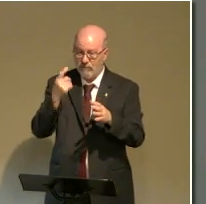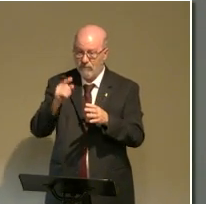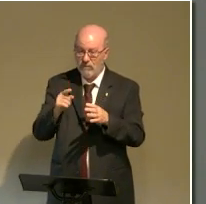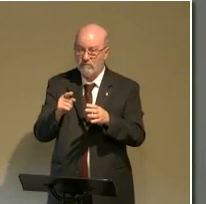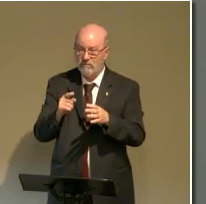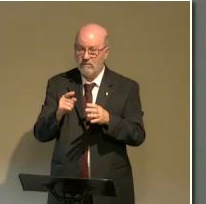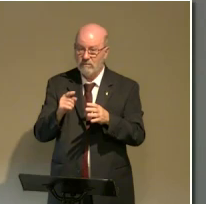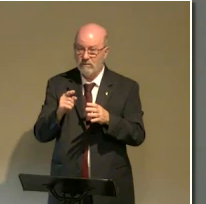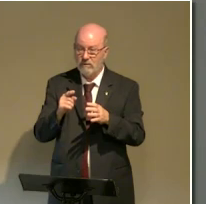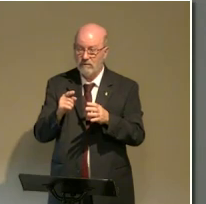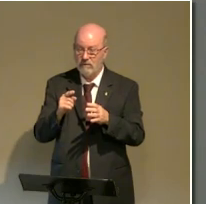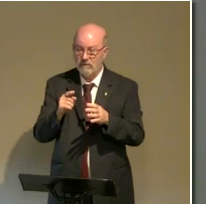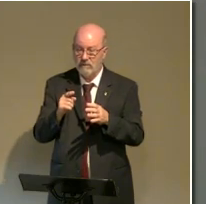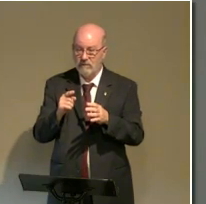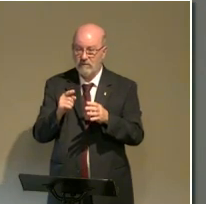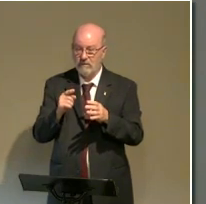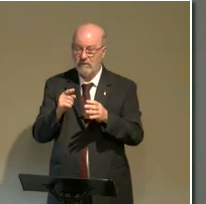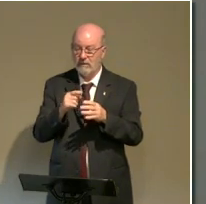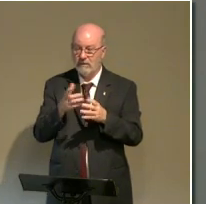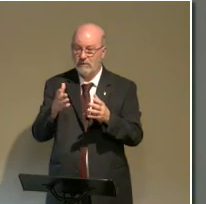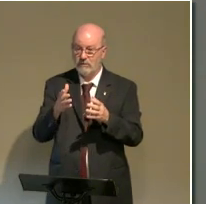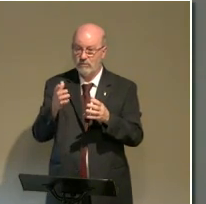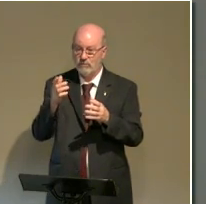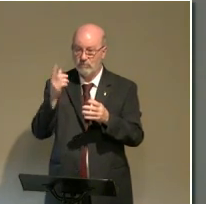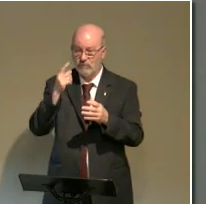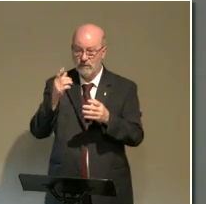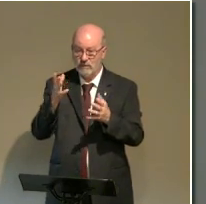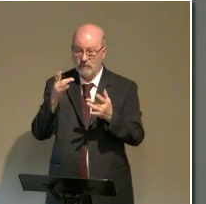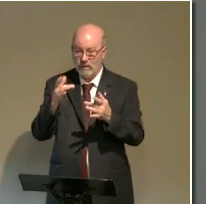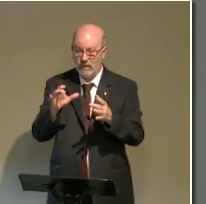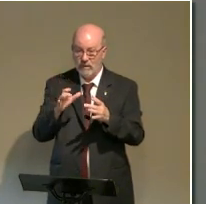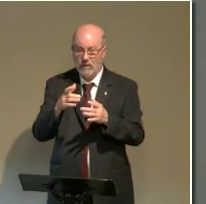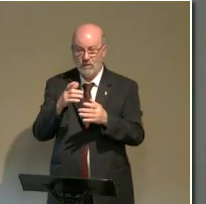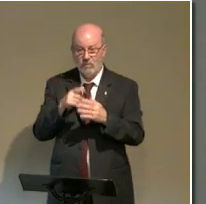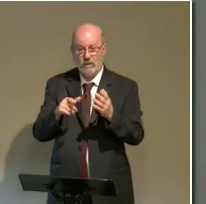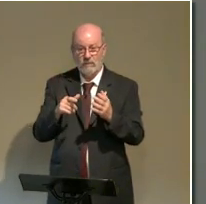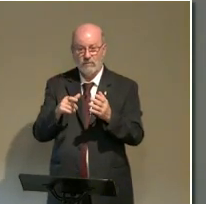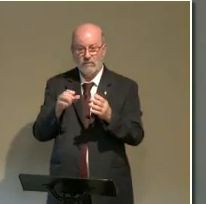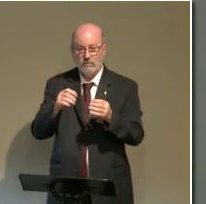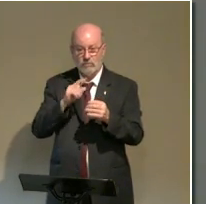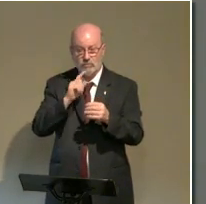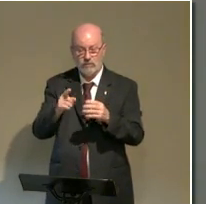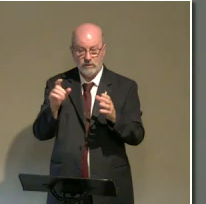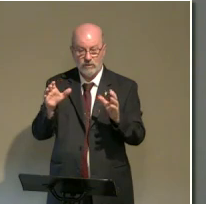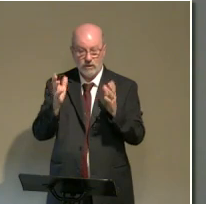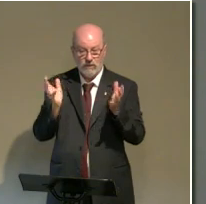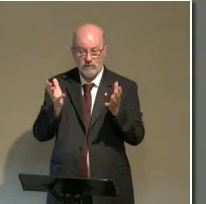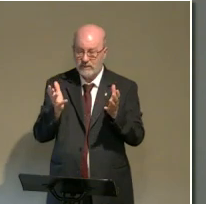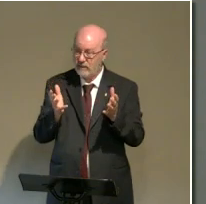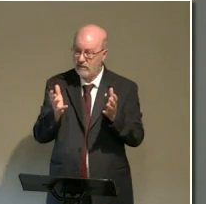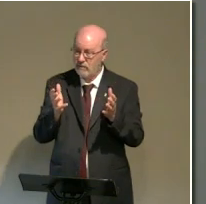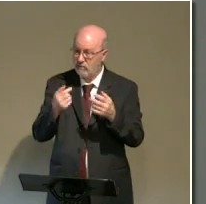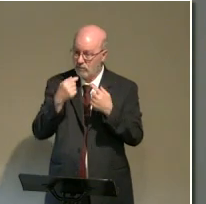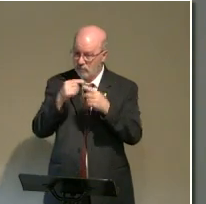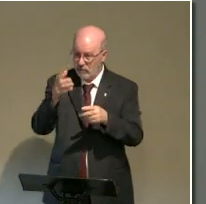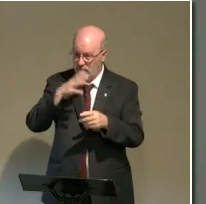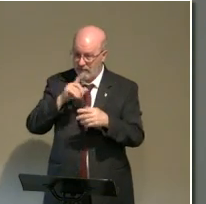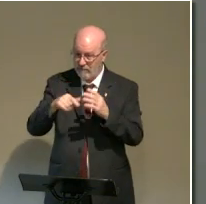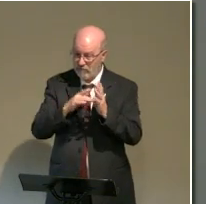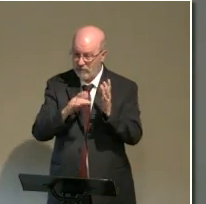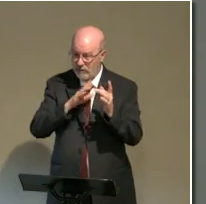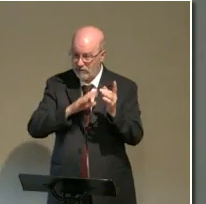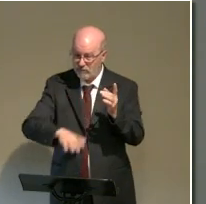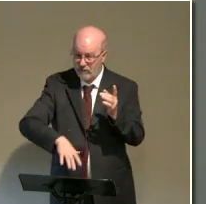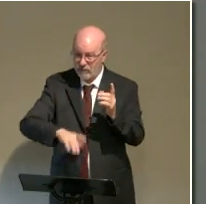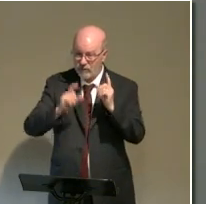you know, there is a reason why I do it. What if it turns into a real conversation? You just told this guy about Jesus